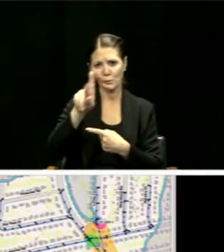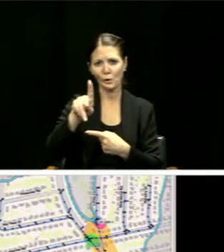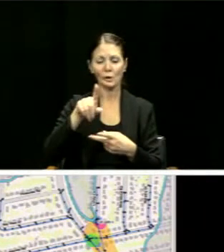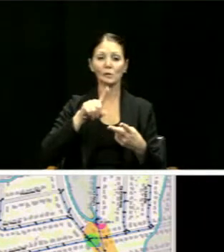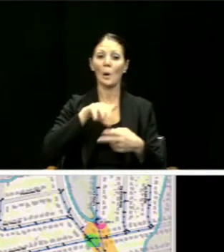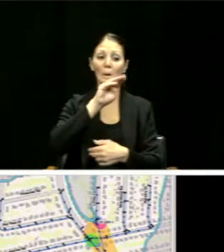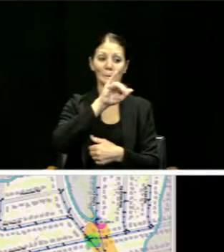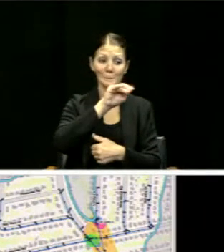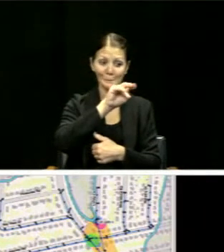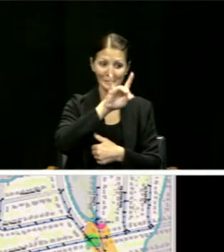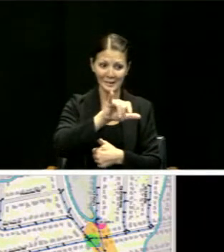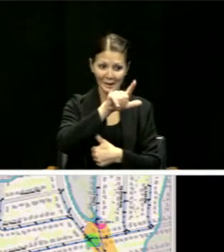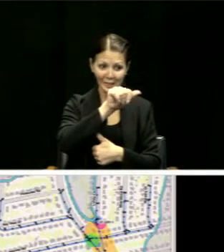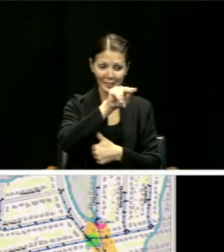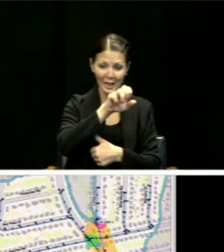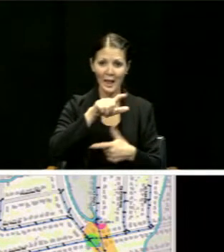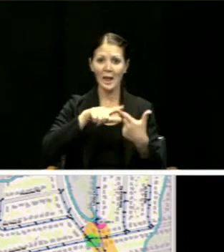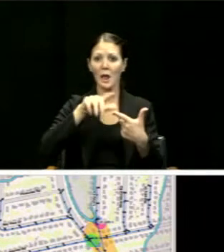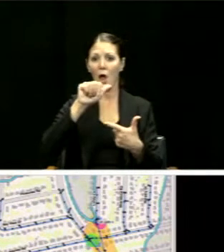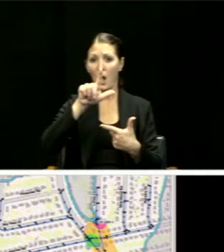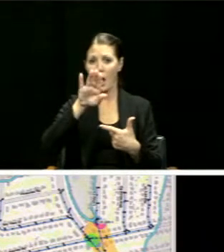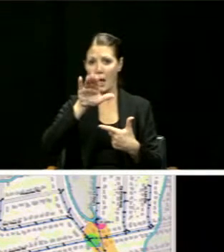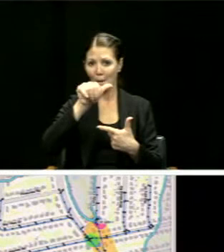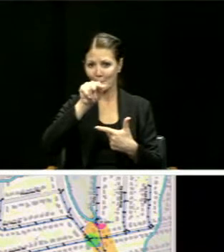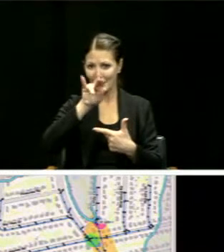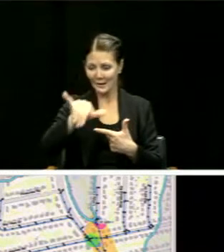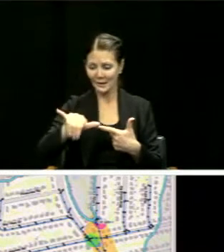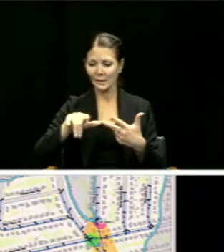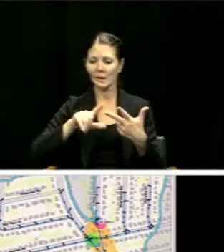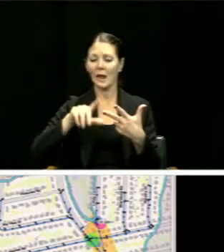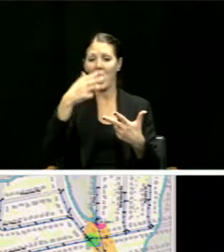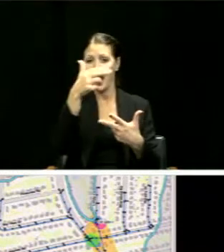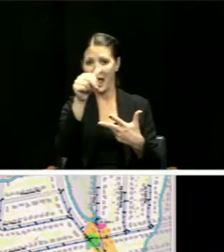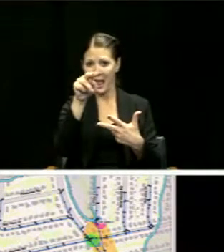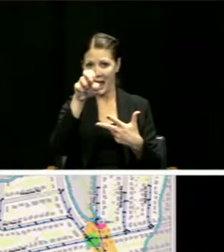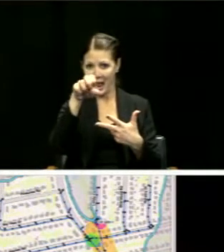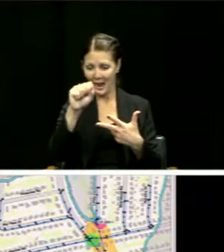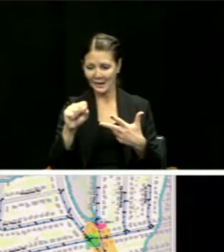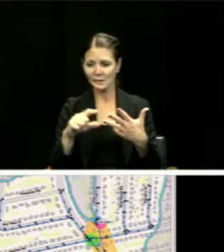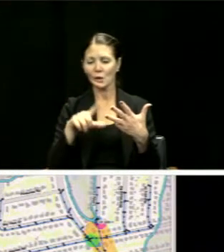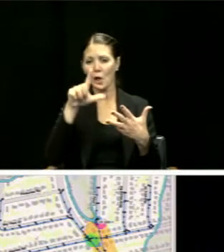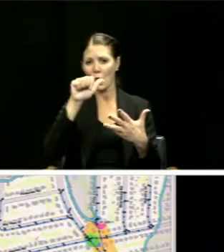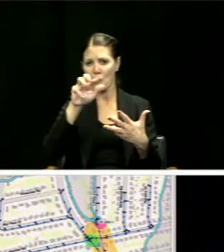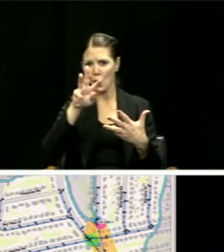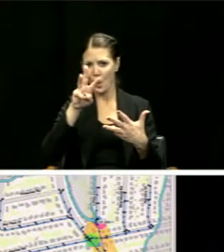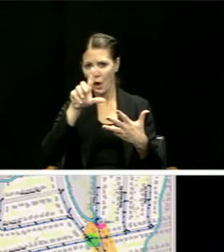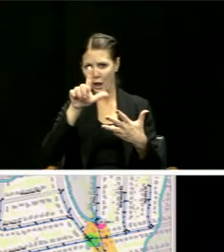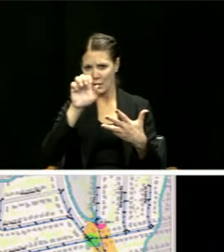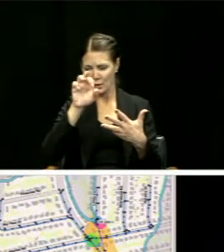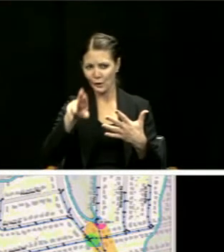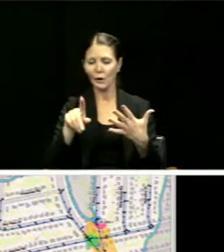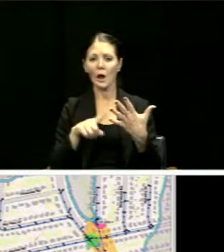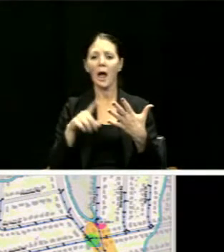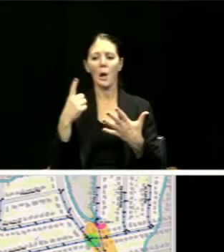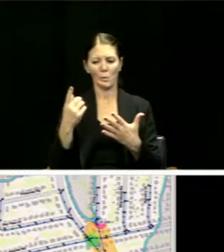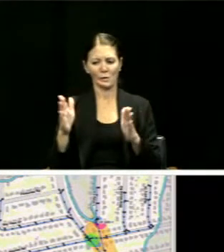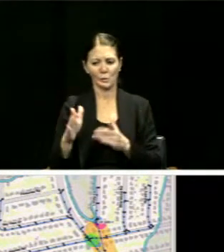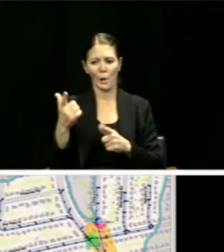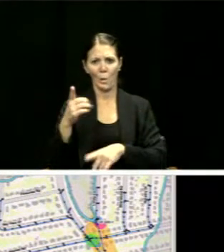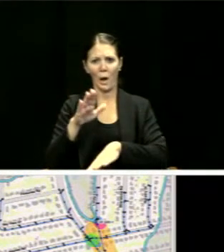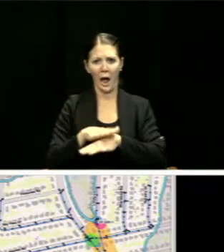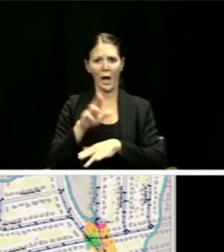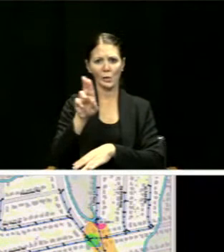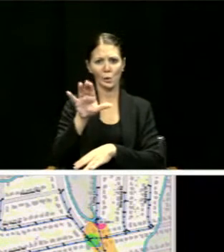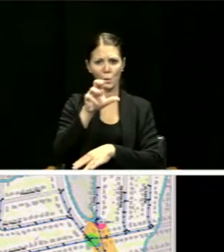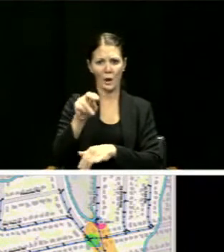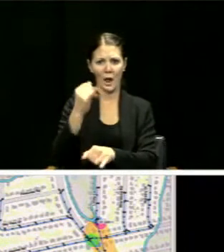Lane. There's a large culvert that goes under Haynes and Lawler. And then there's a smaller culvert that's on the Yukon campus